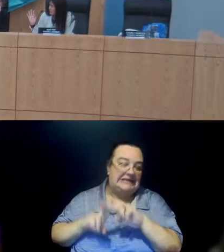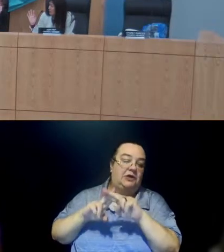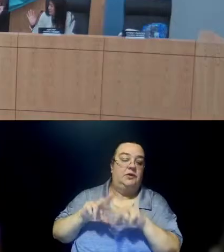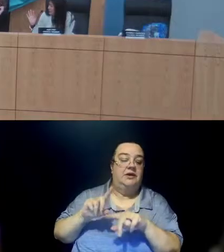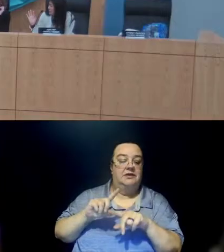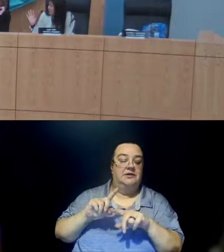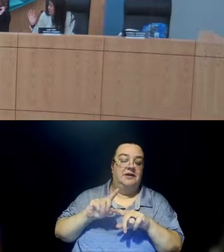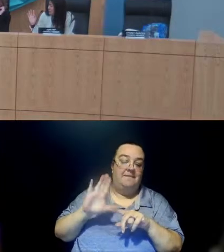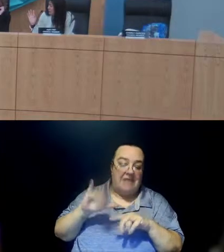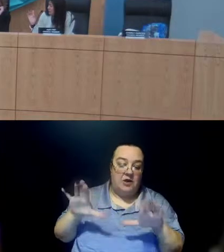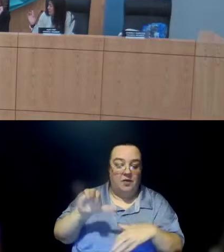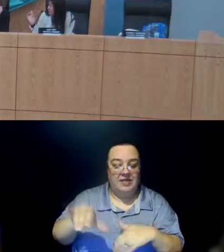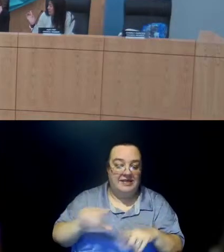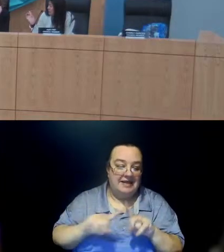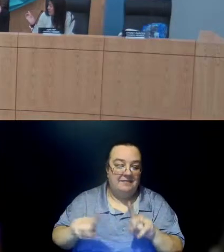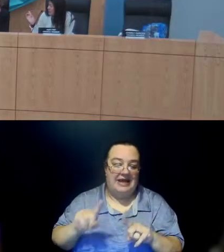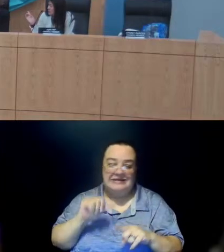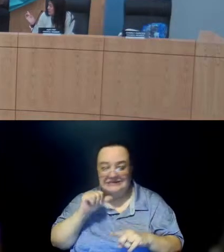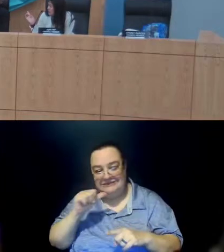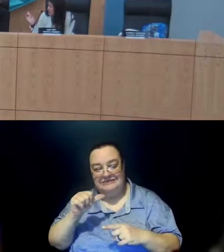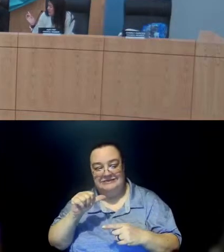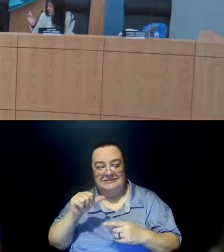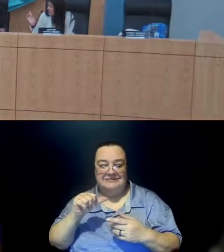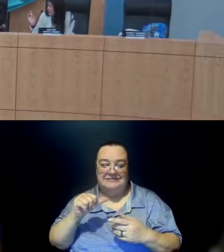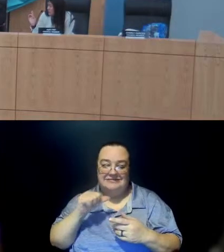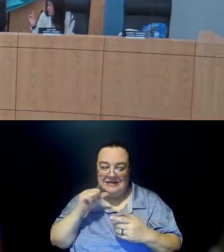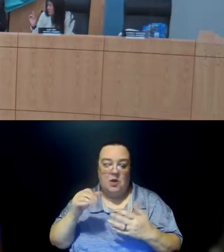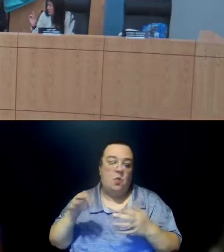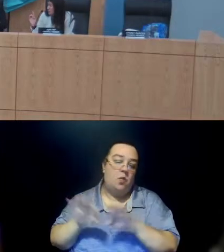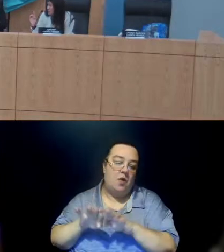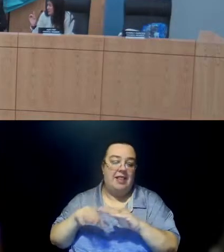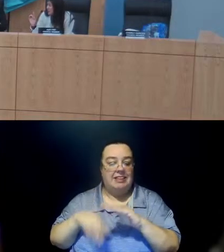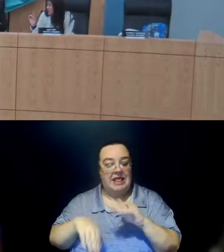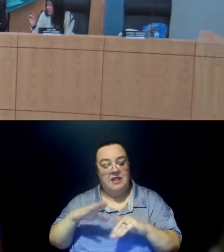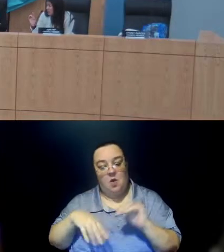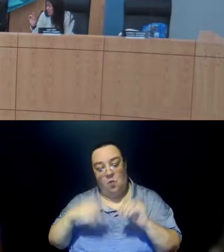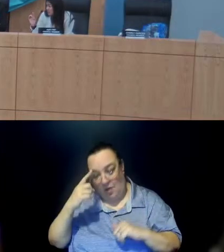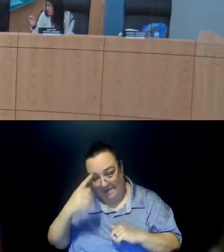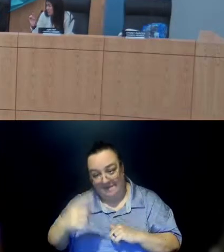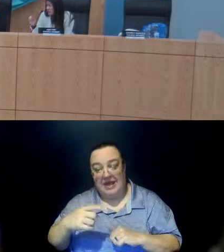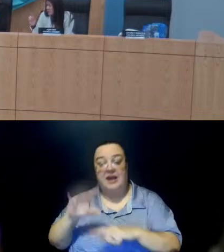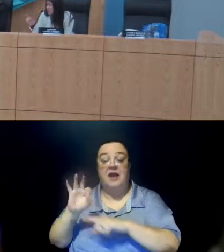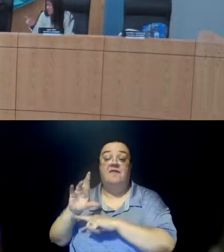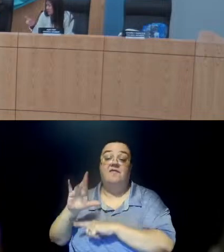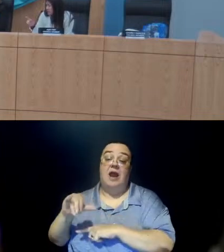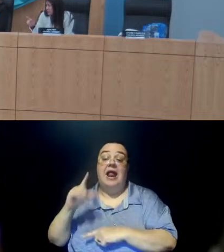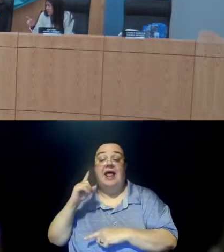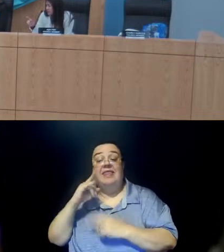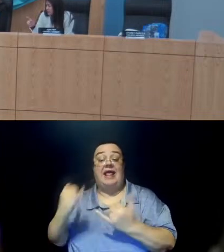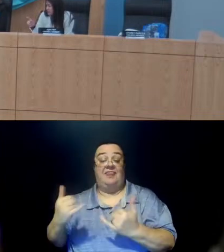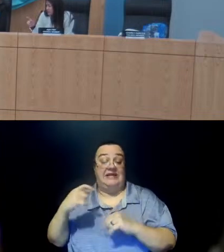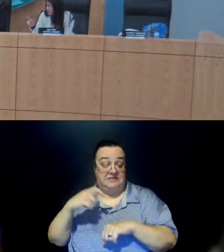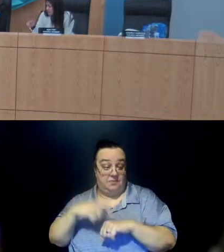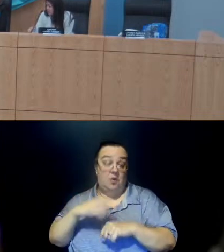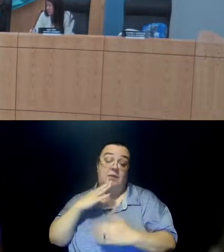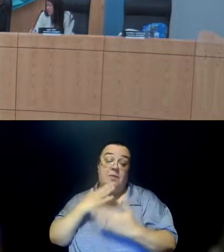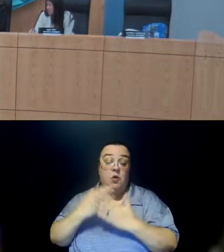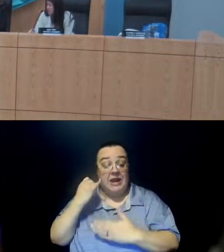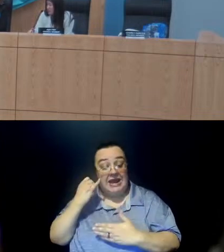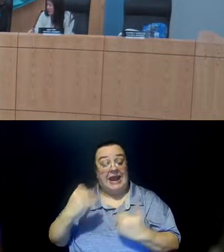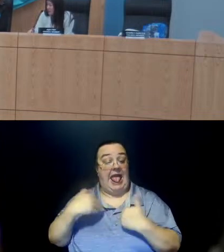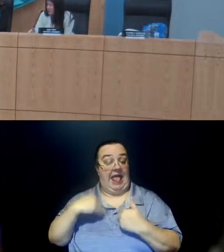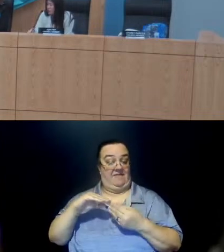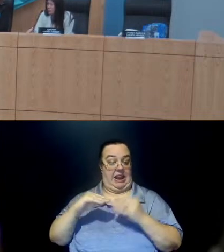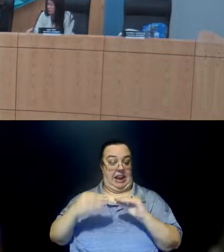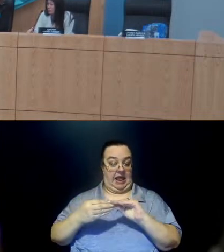yeah. No, it's a fair point. Go Yeah, ahead. to that end, I think it would be good for us to have numbers because this comes up every year. To be able